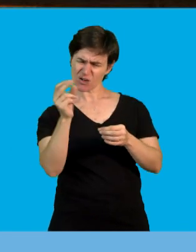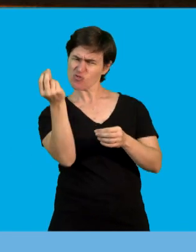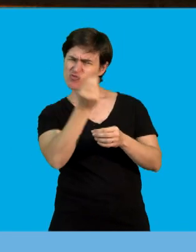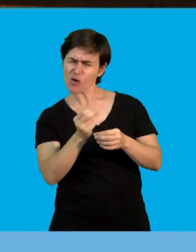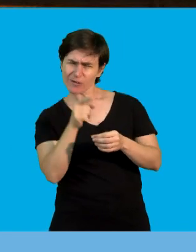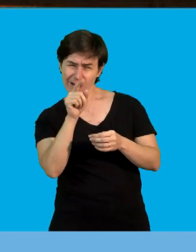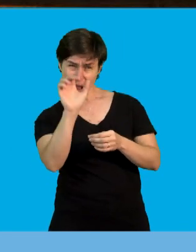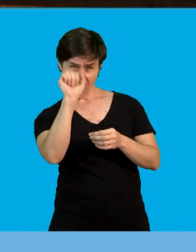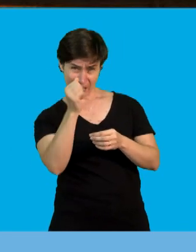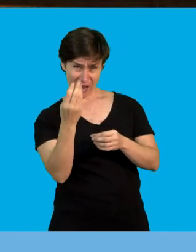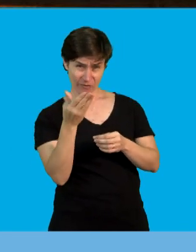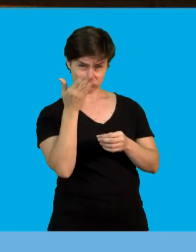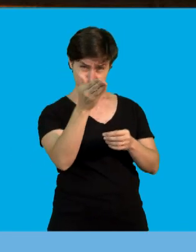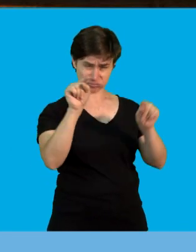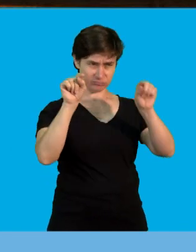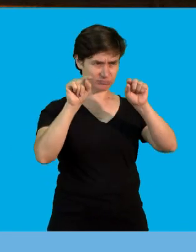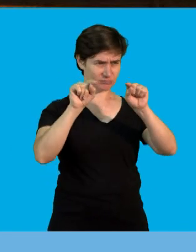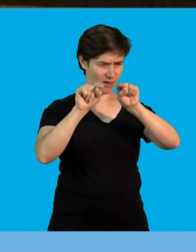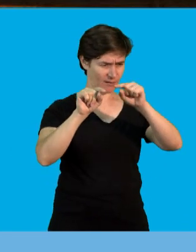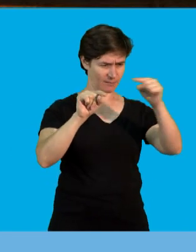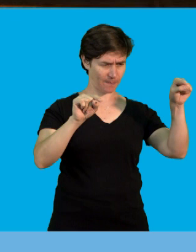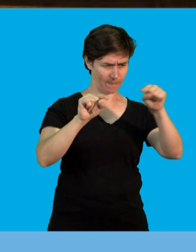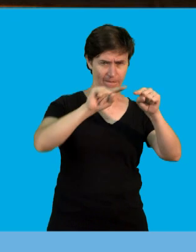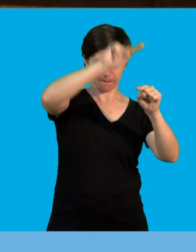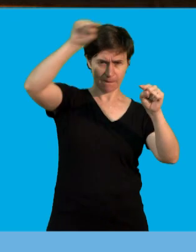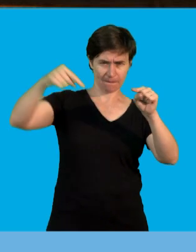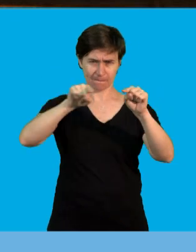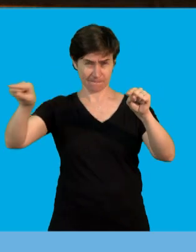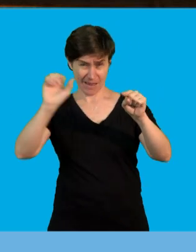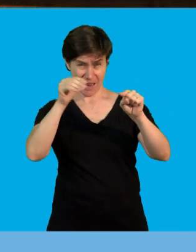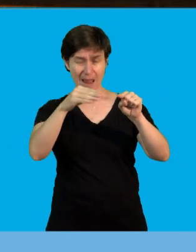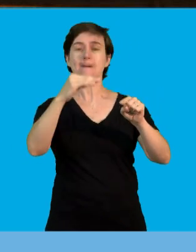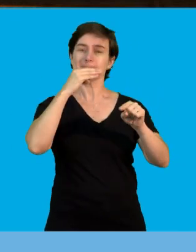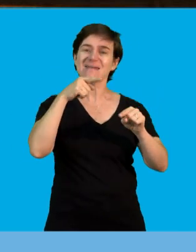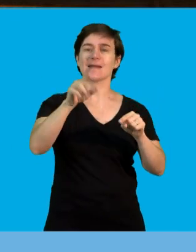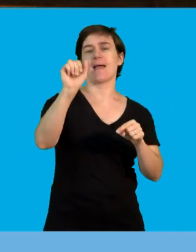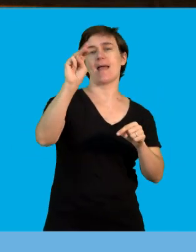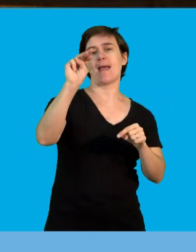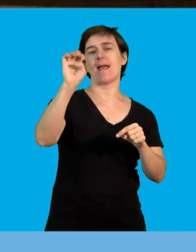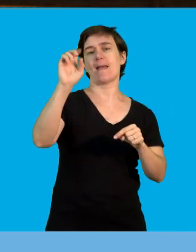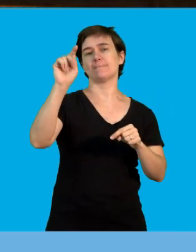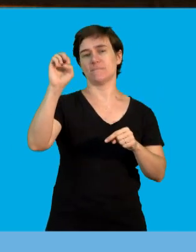drawing an A that is being drawn in a circuit, know that an ammeter is connected in that particular circuit.